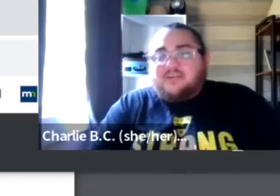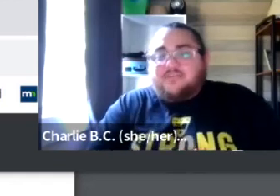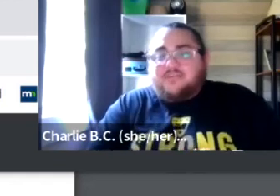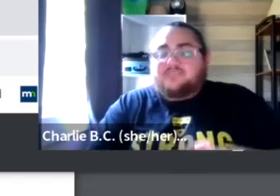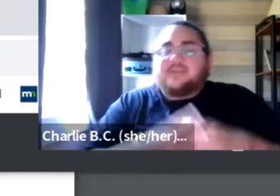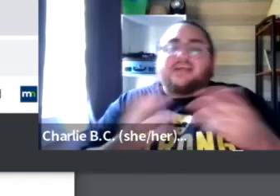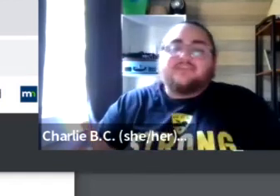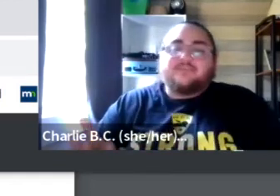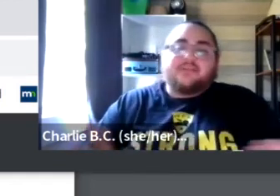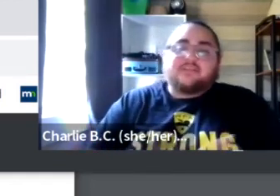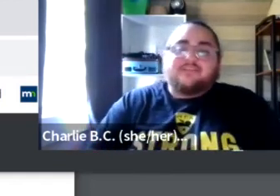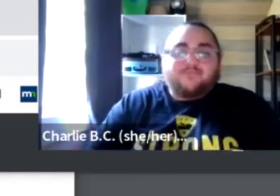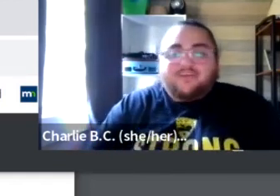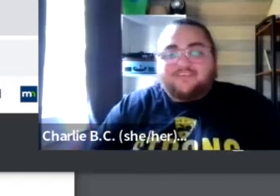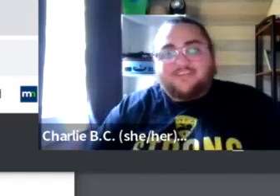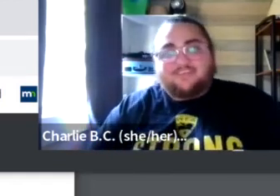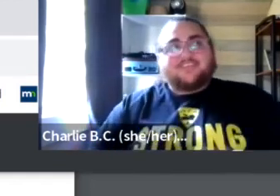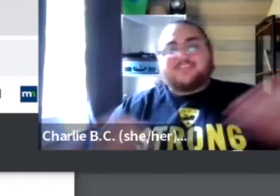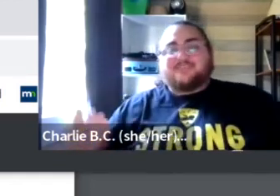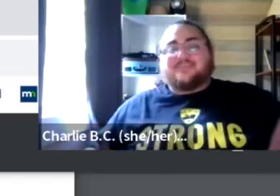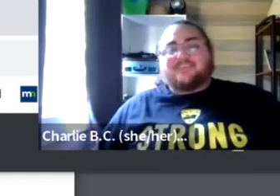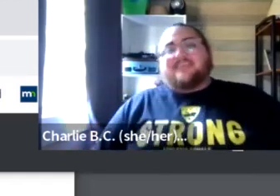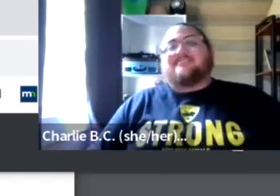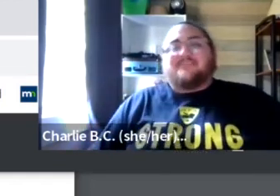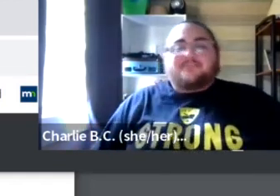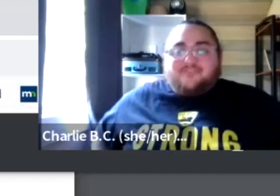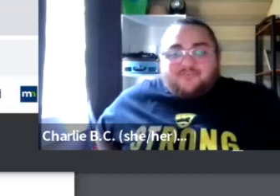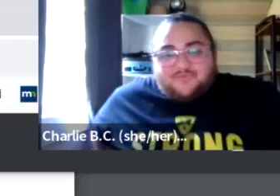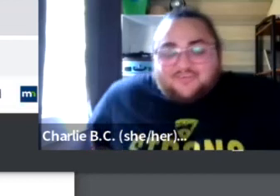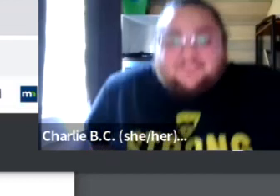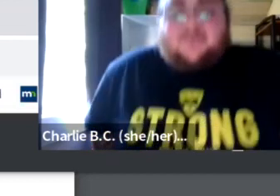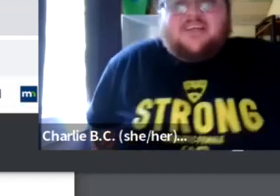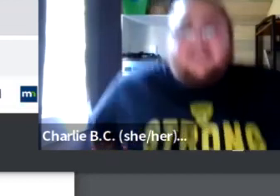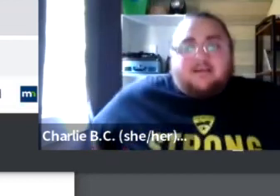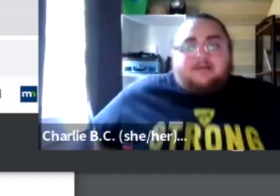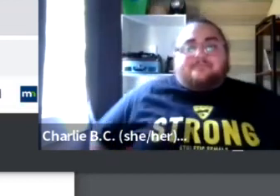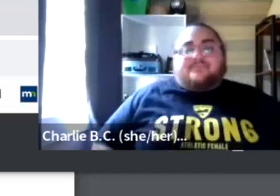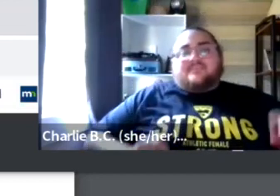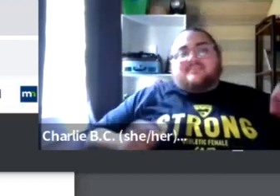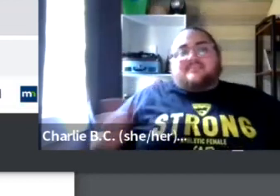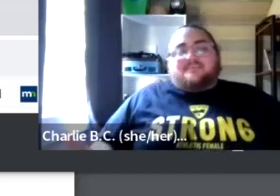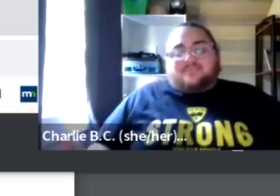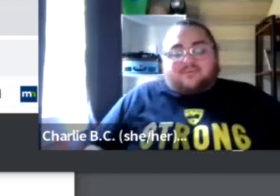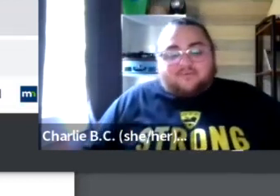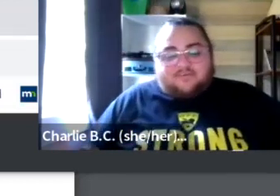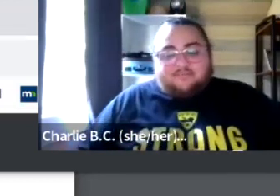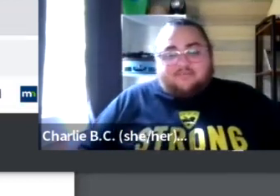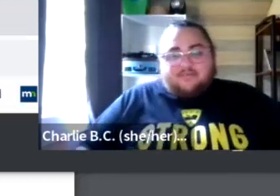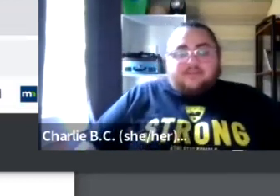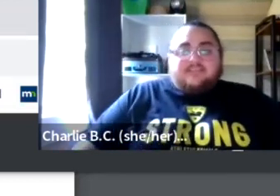how we talk about things, but not everybody is comfortable having that conversation with 5 different social workers. So the